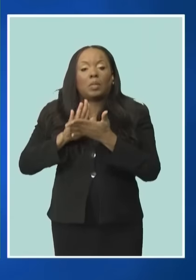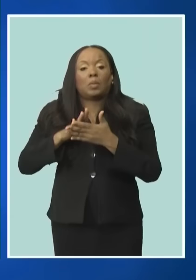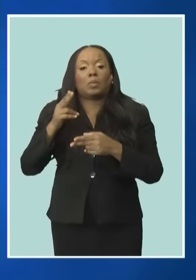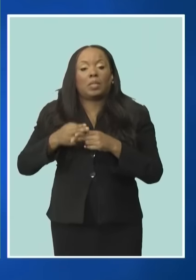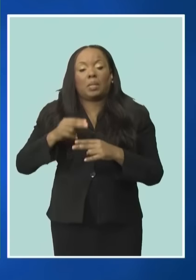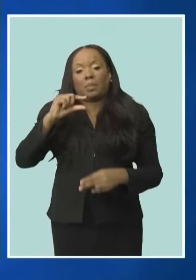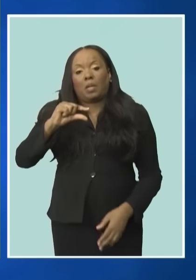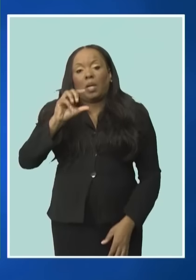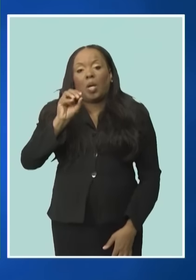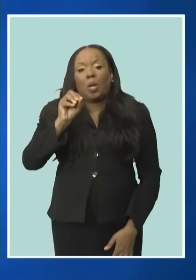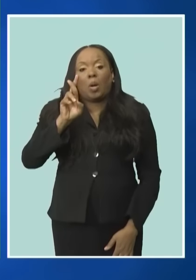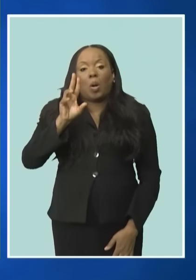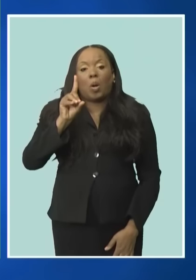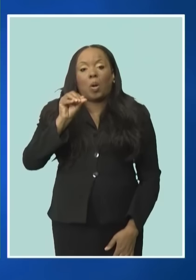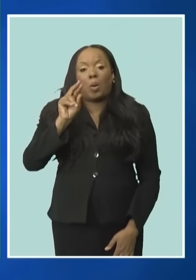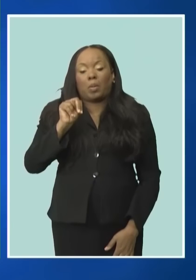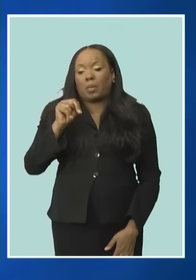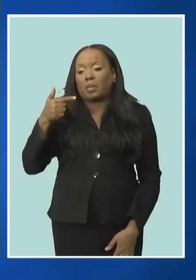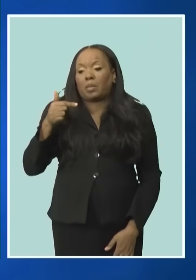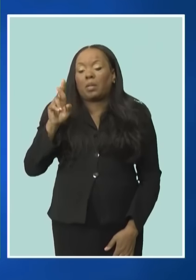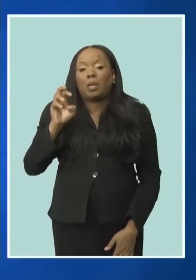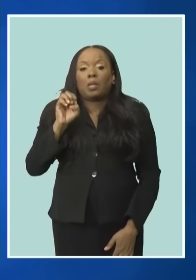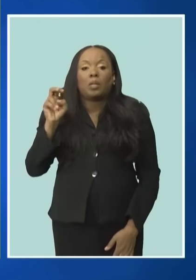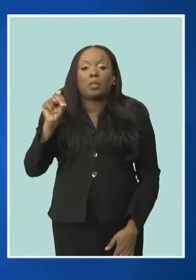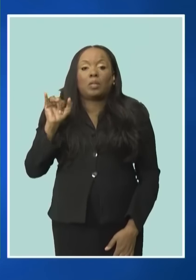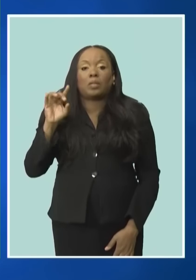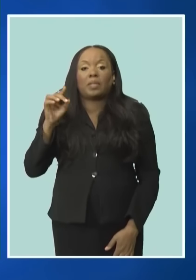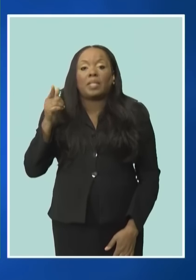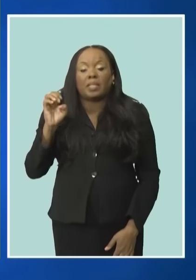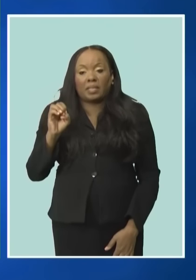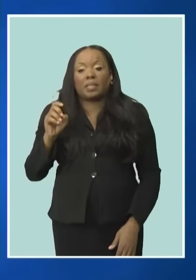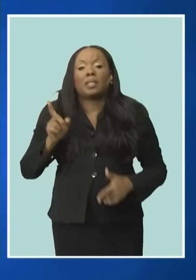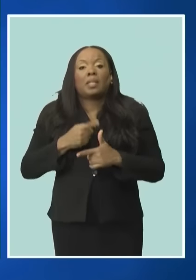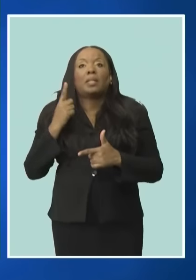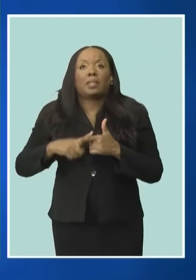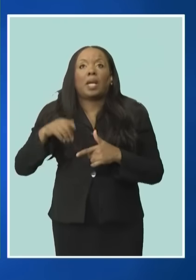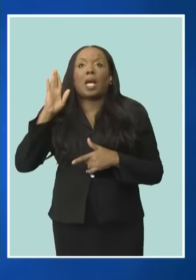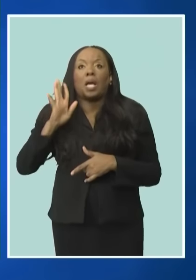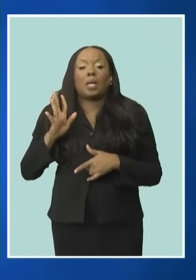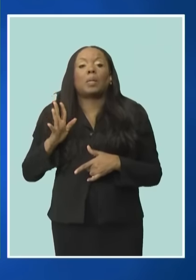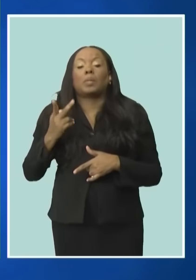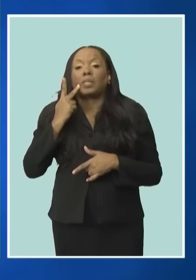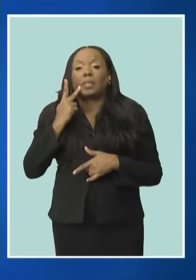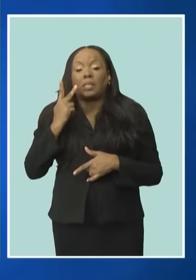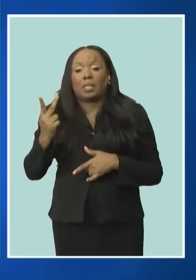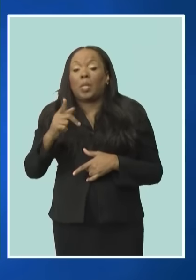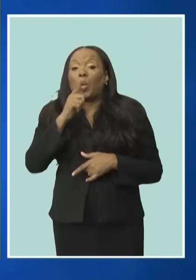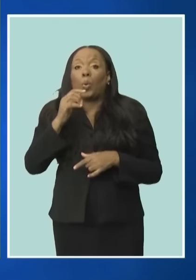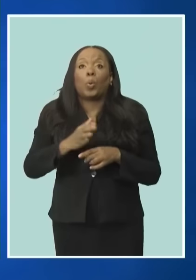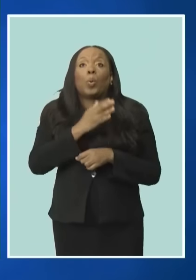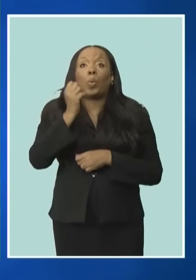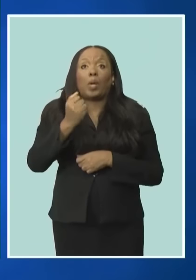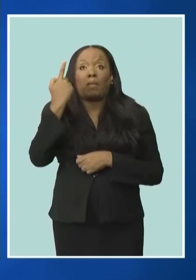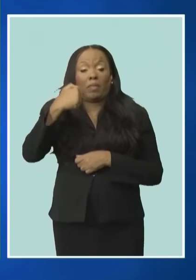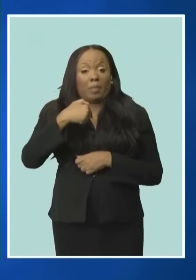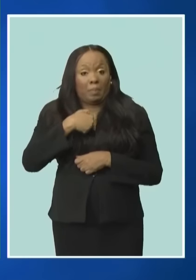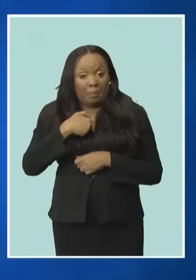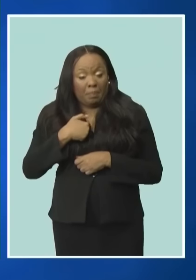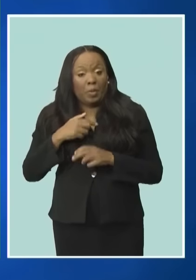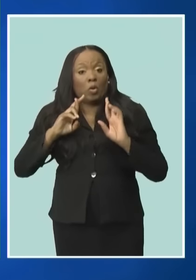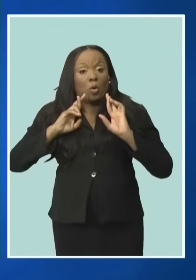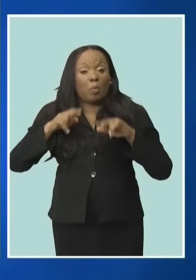will begin, and then there will be the declaration of who will be the new candidate for this constituency. Reporting on the campaign